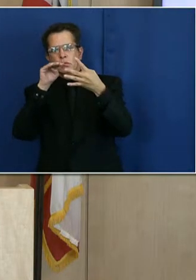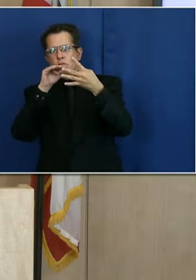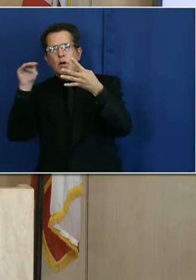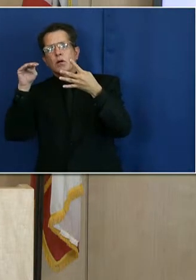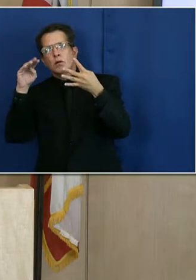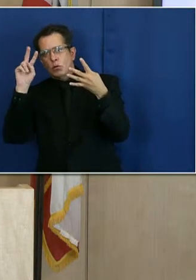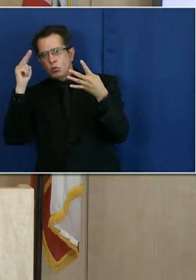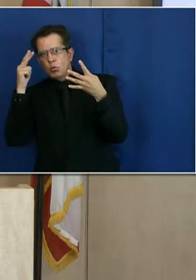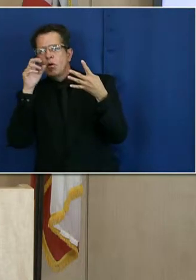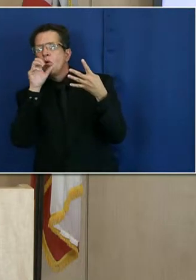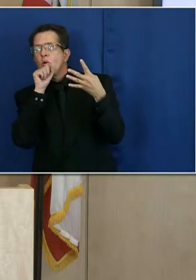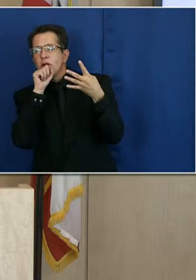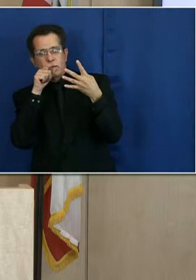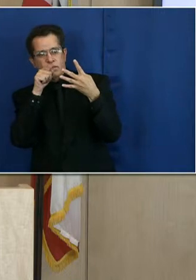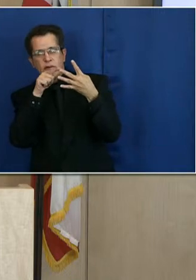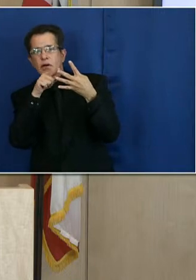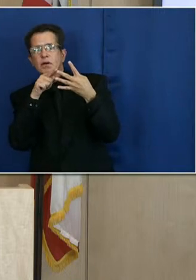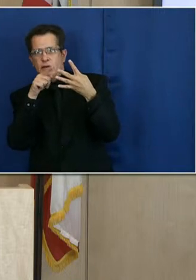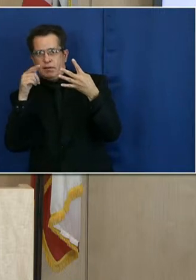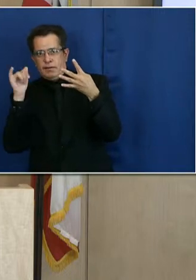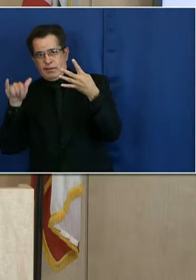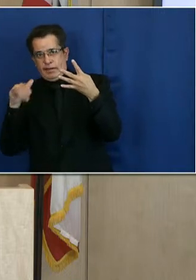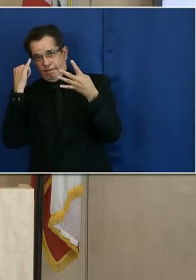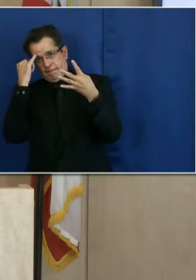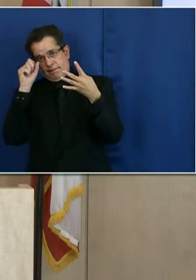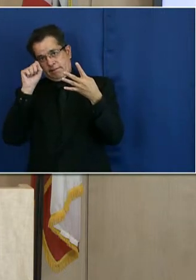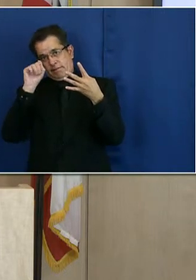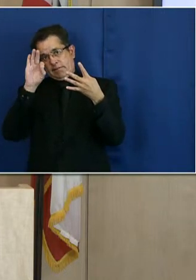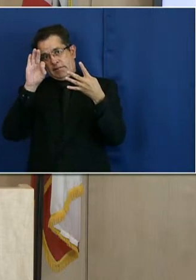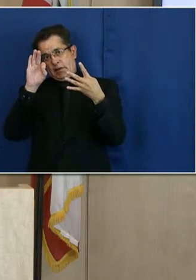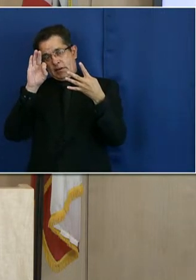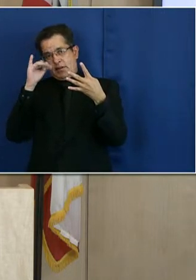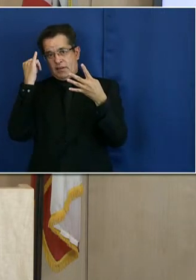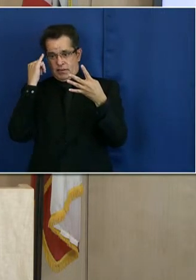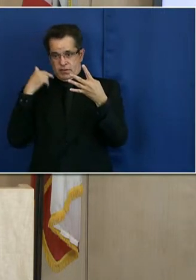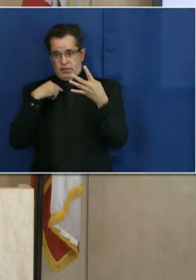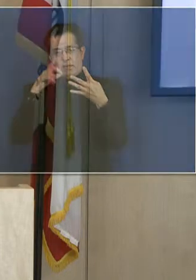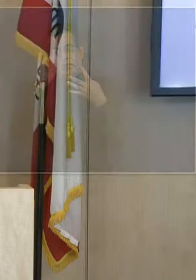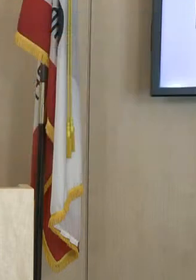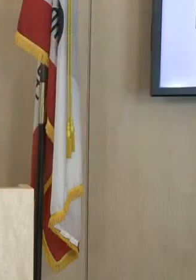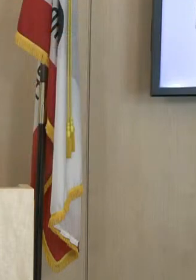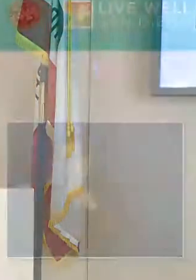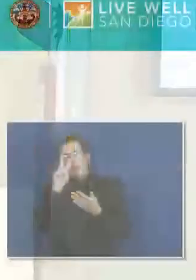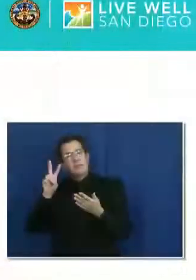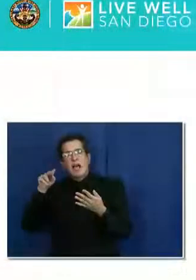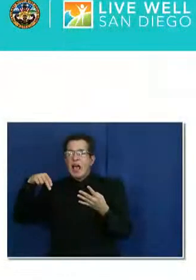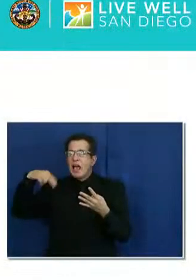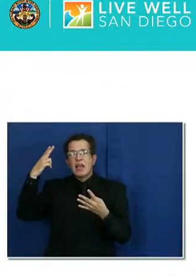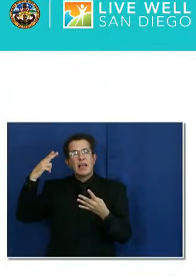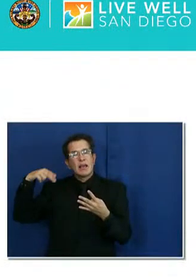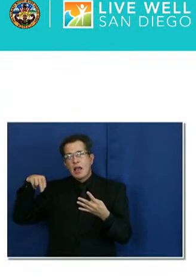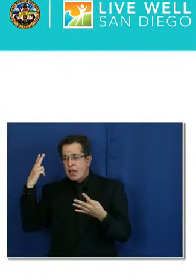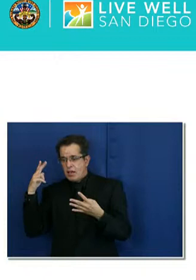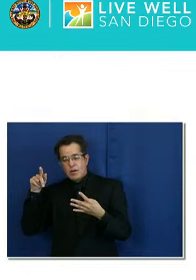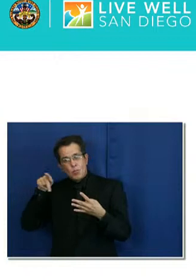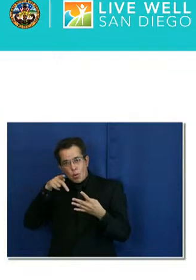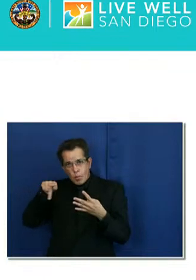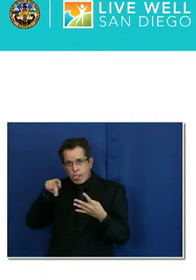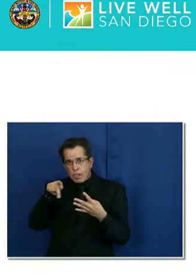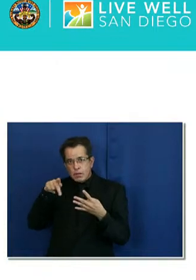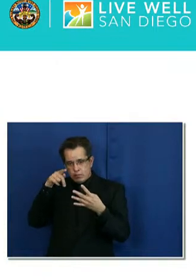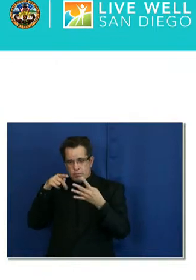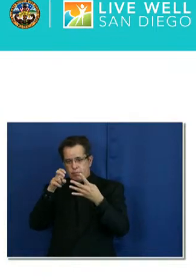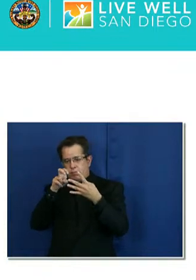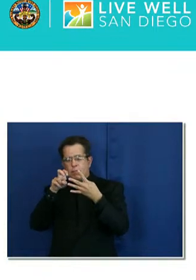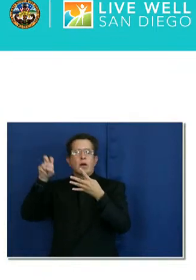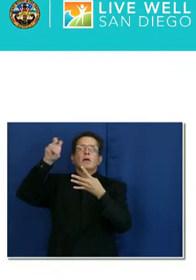which is the red tier. So we would go, if it ends up that we have 2 weeks of purple or tier